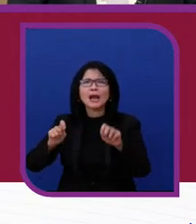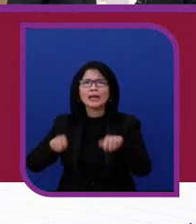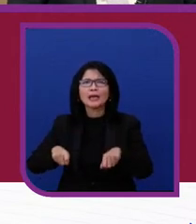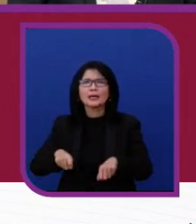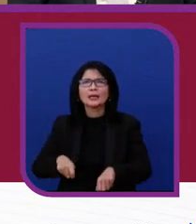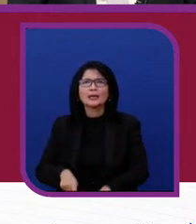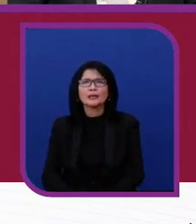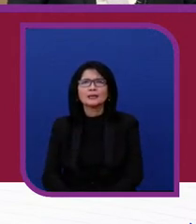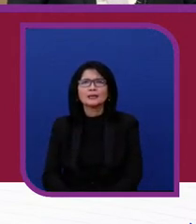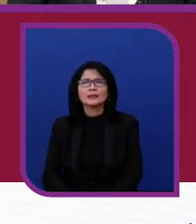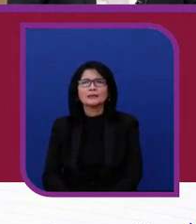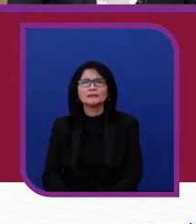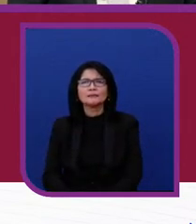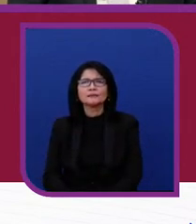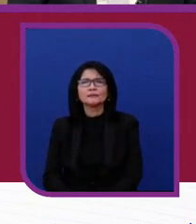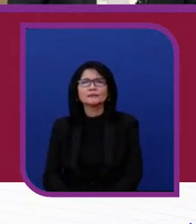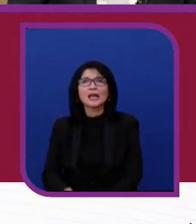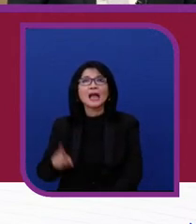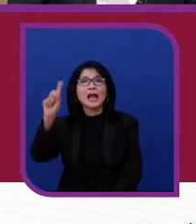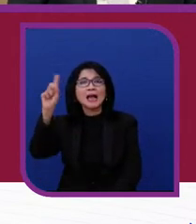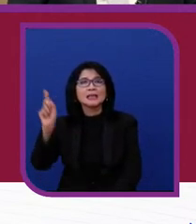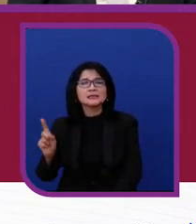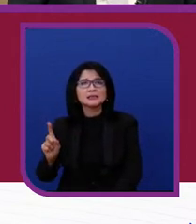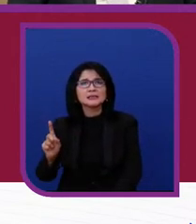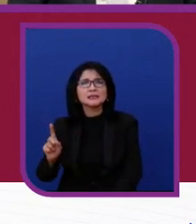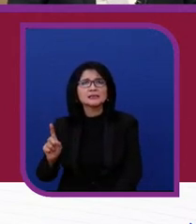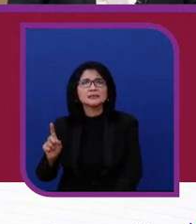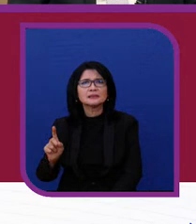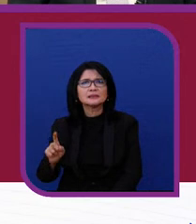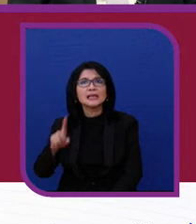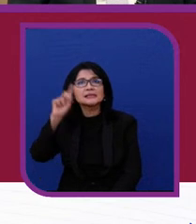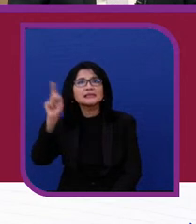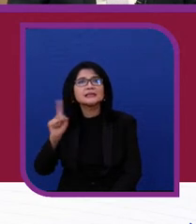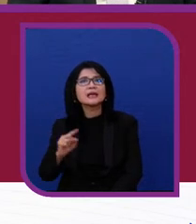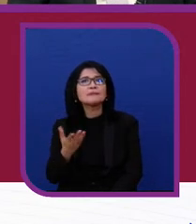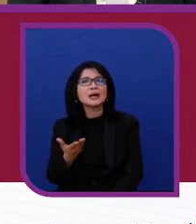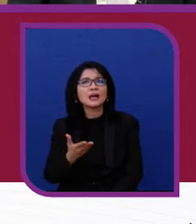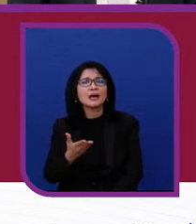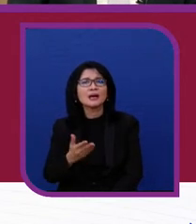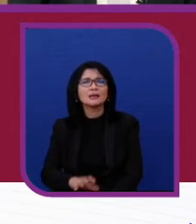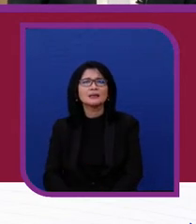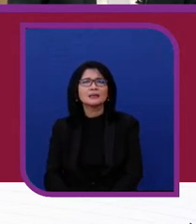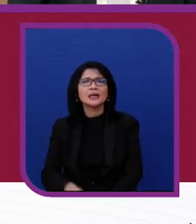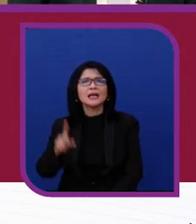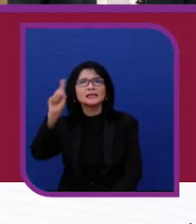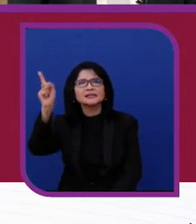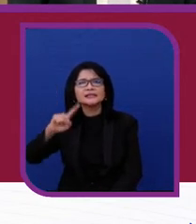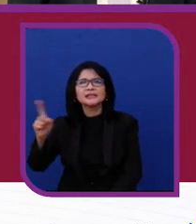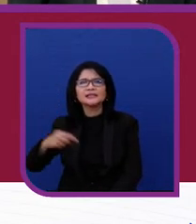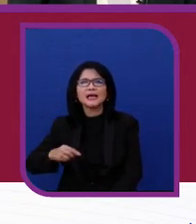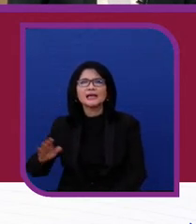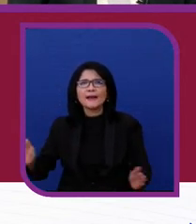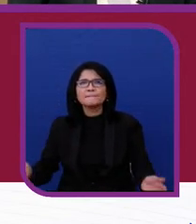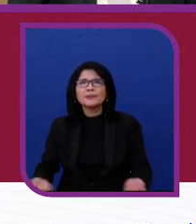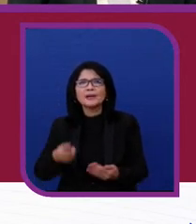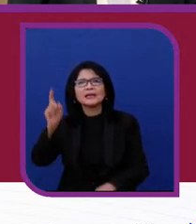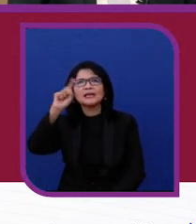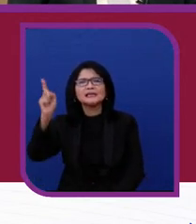software electrical power pen kambing Aa call our Lands end